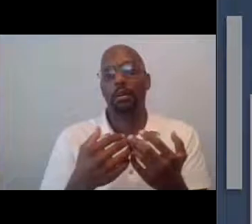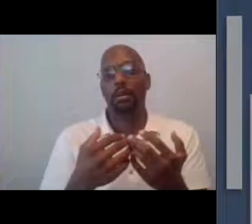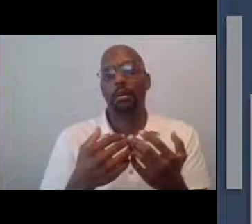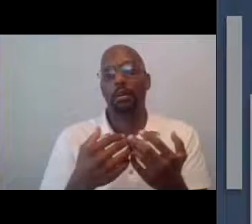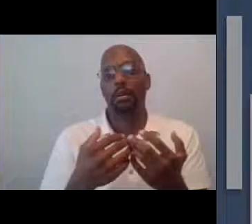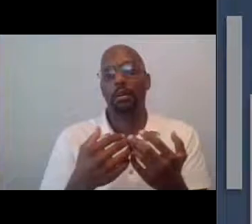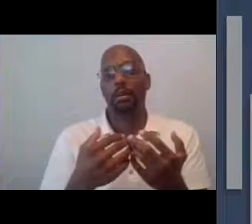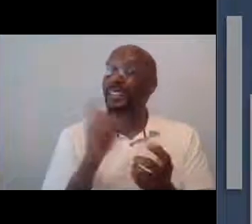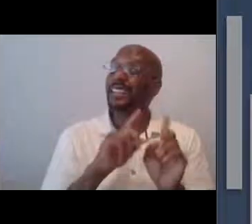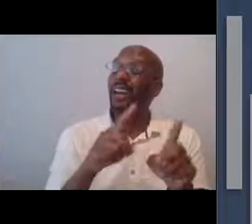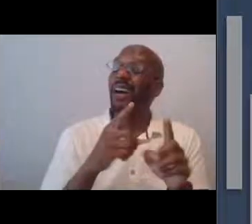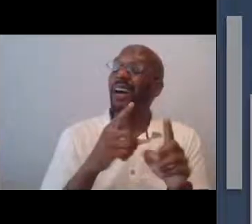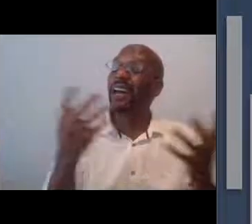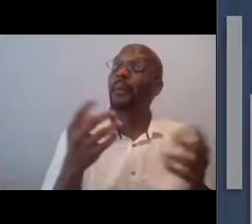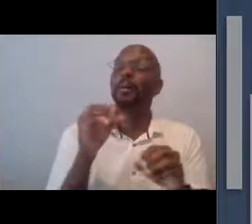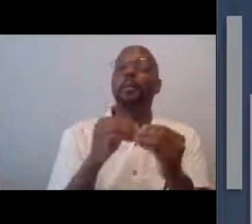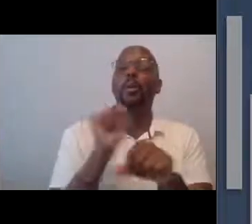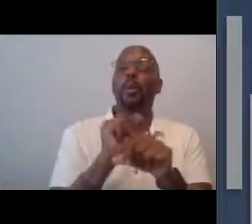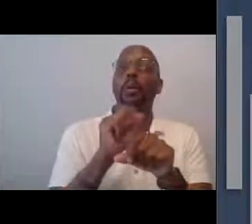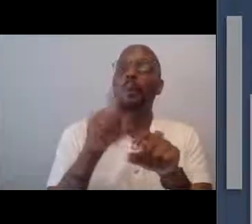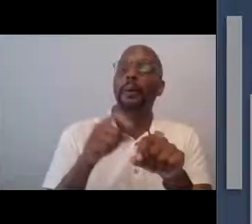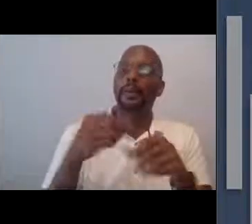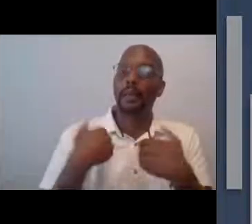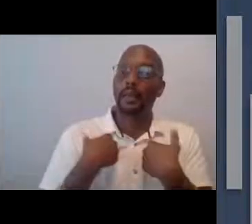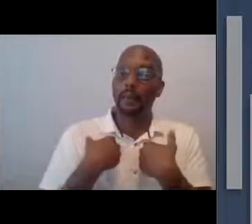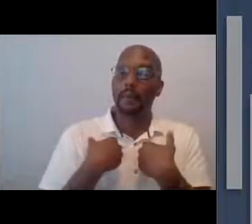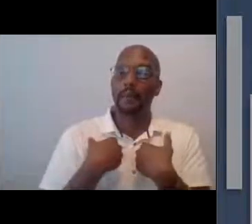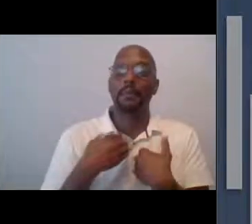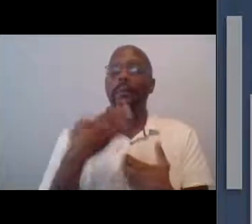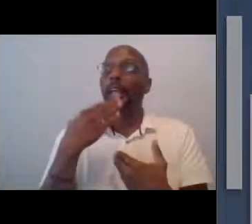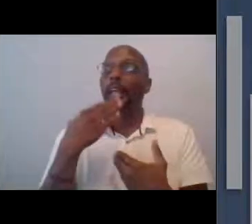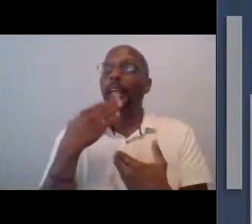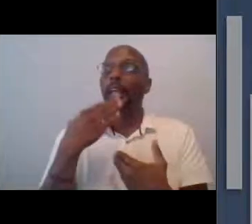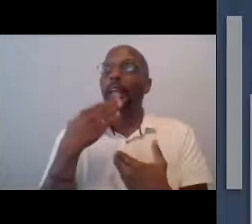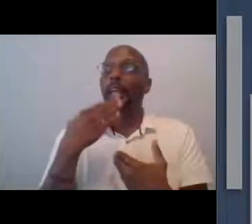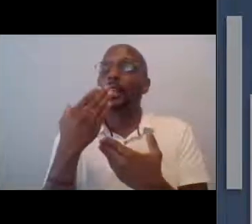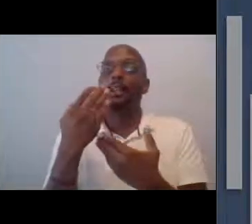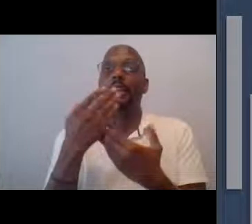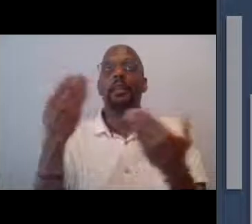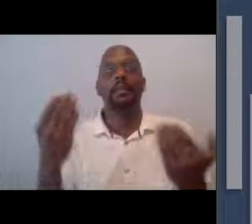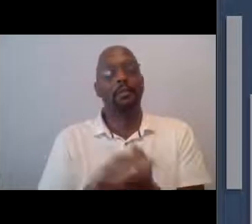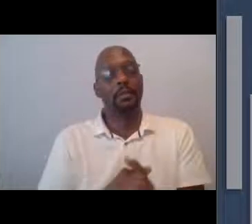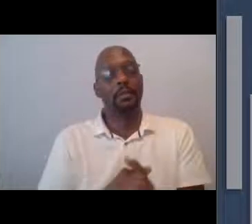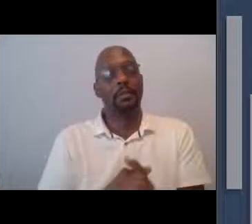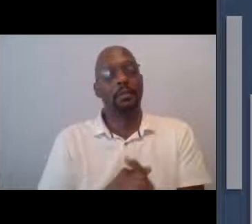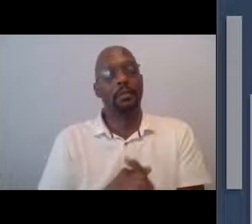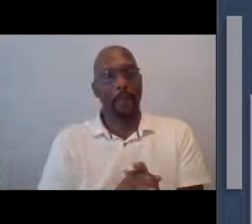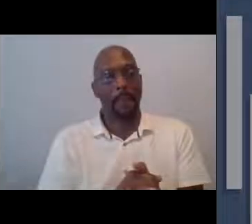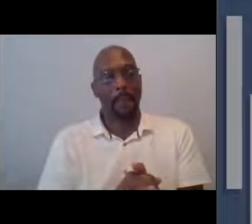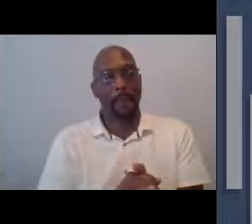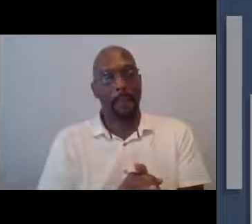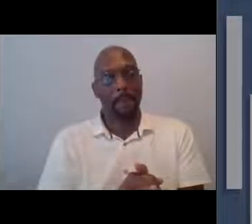more work we need to do, but we have to start now. So thank you. Thank you, Commissioner Gordon.